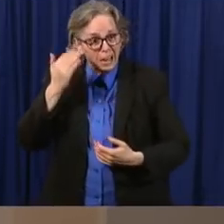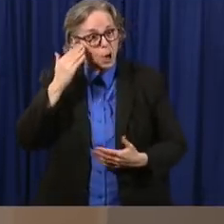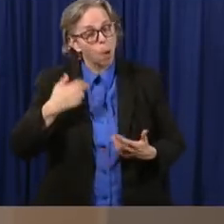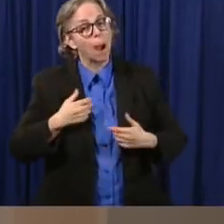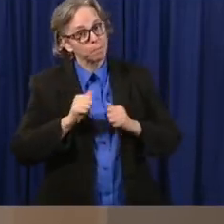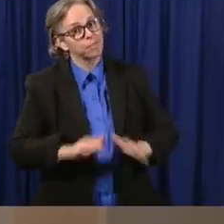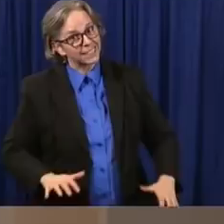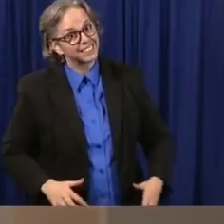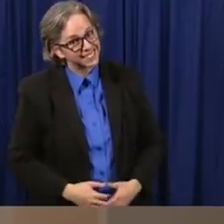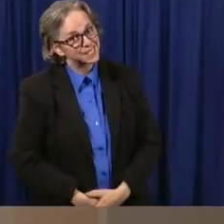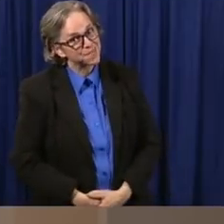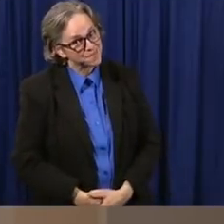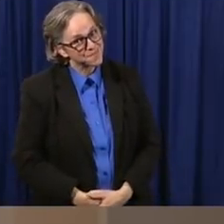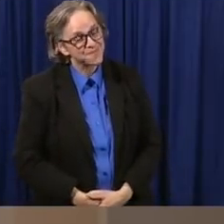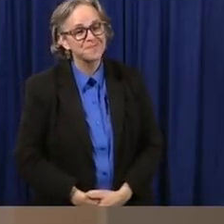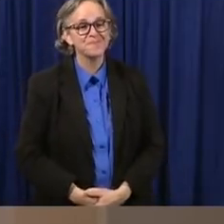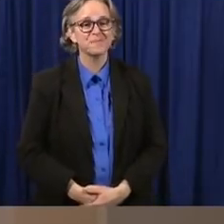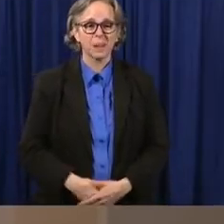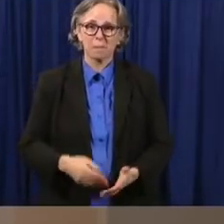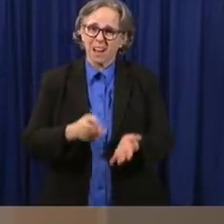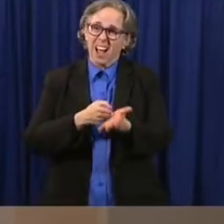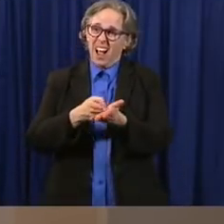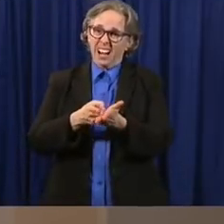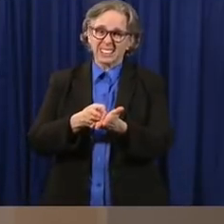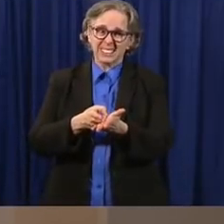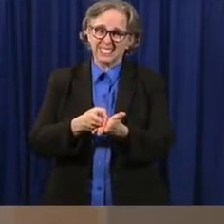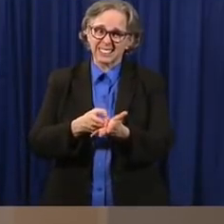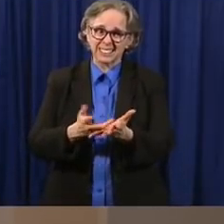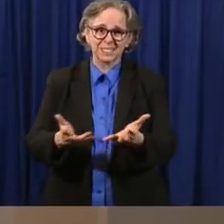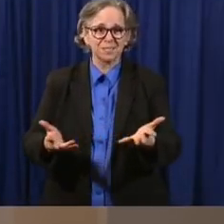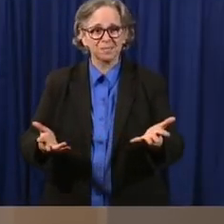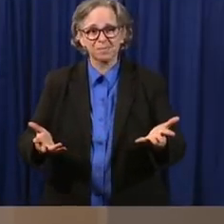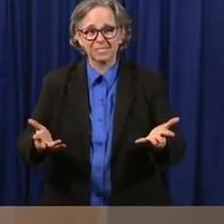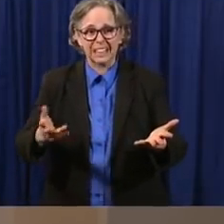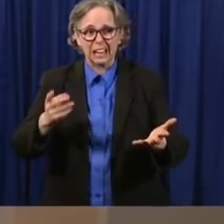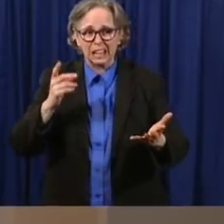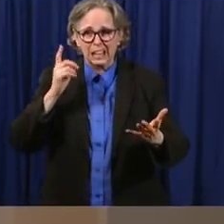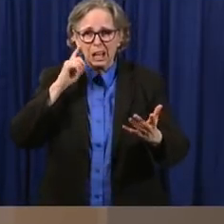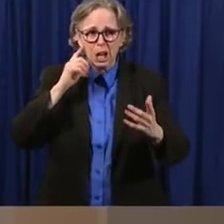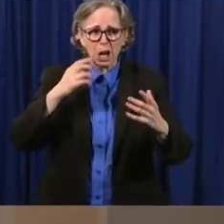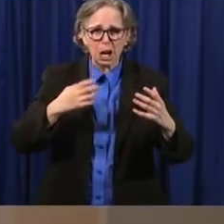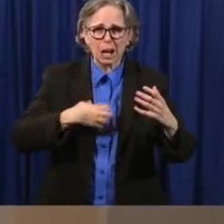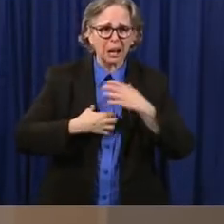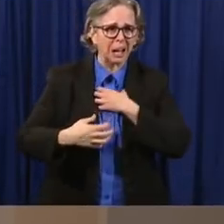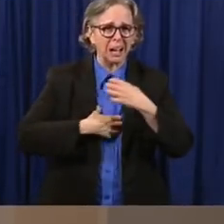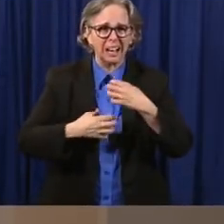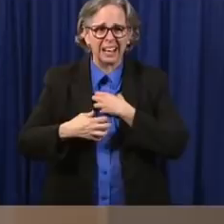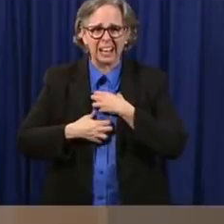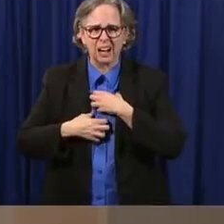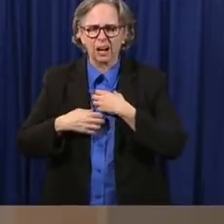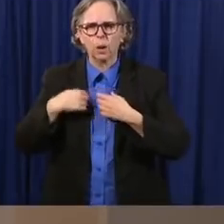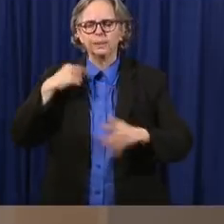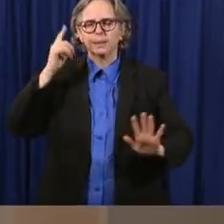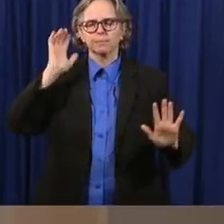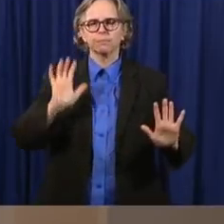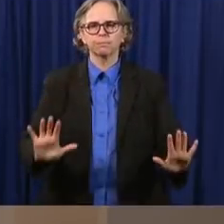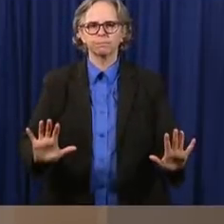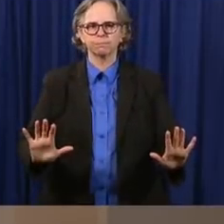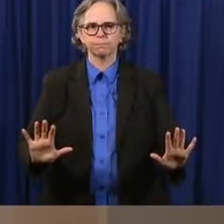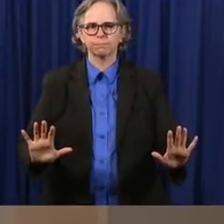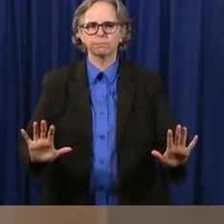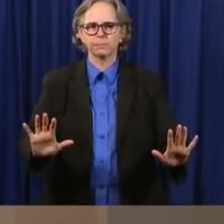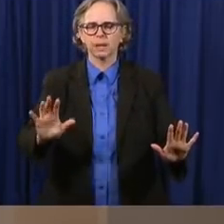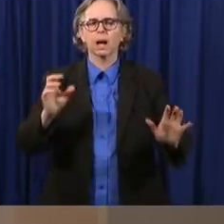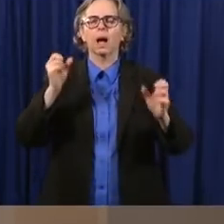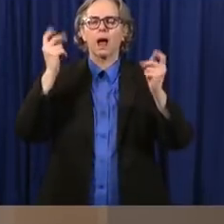But honestly, every time I hear somebody complain, I always say, I know there are a lot of people out there who have it a lot